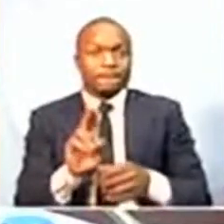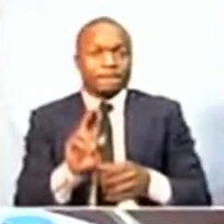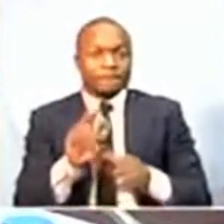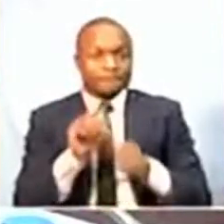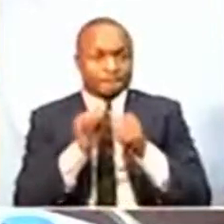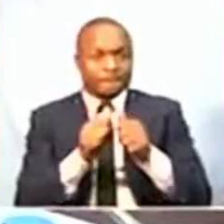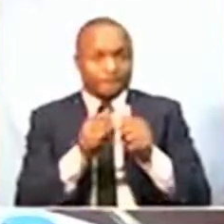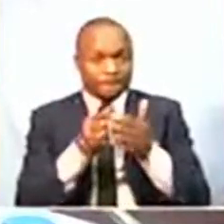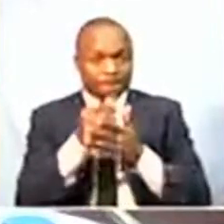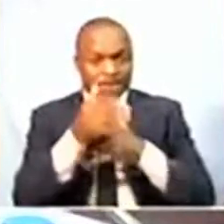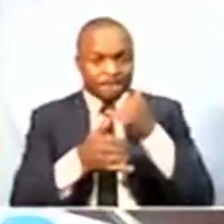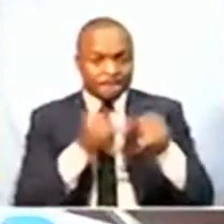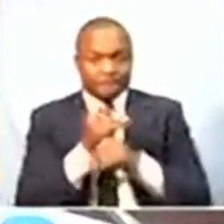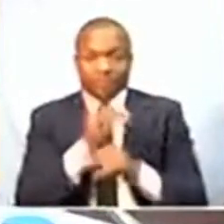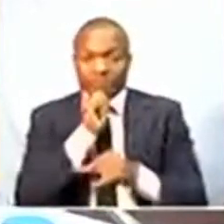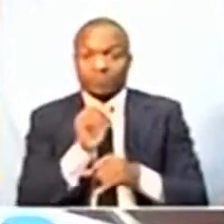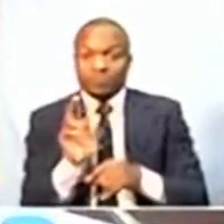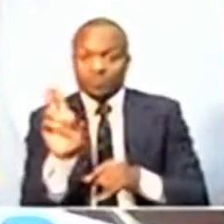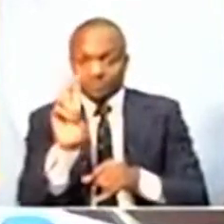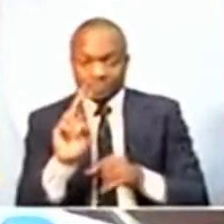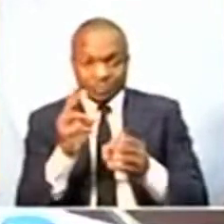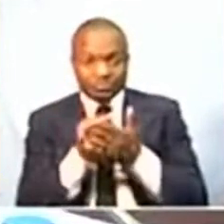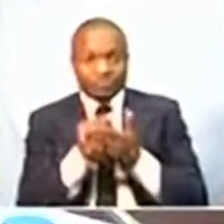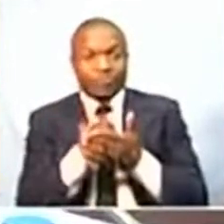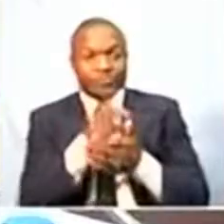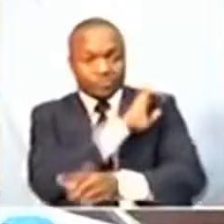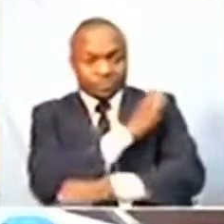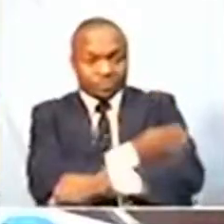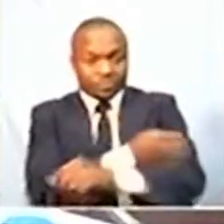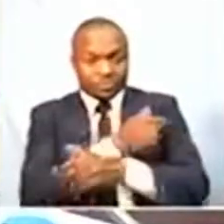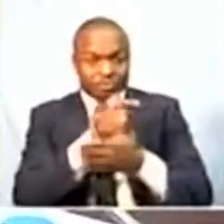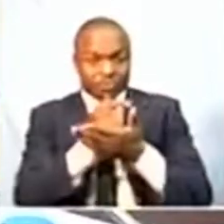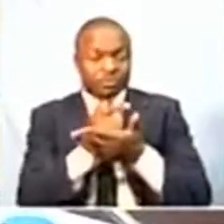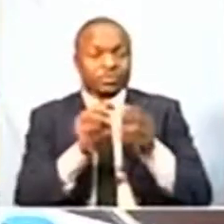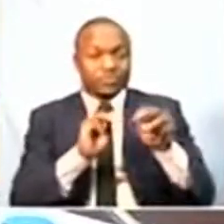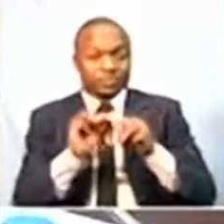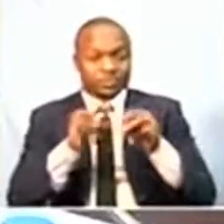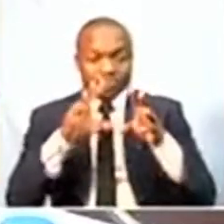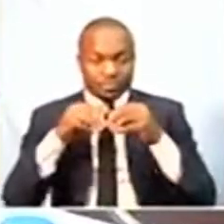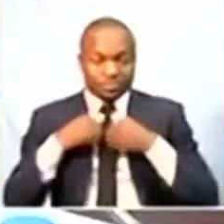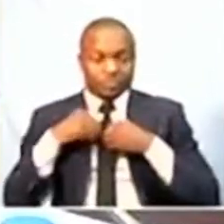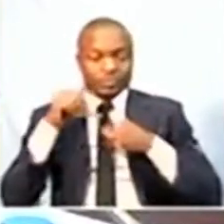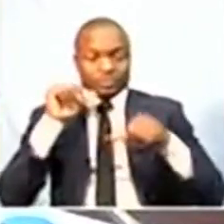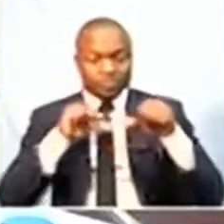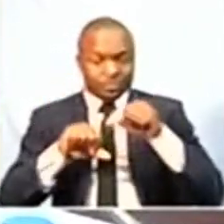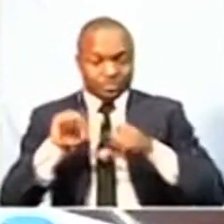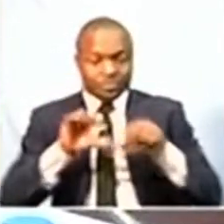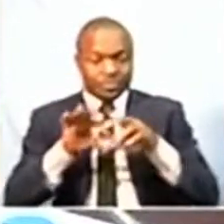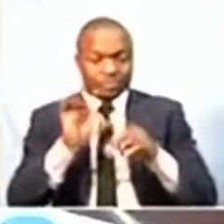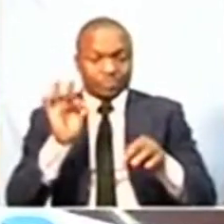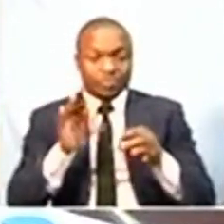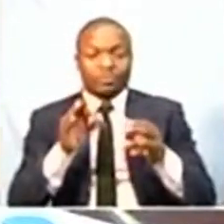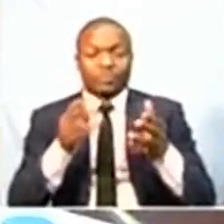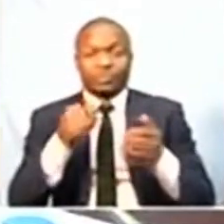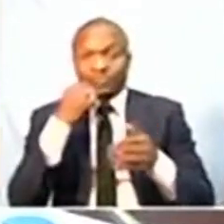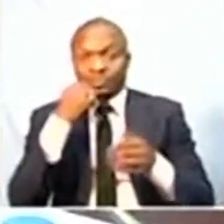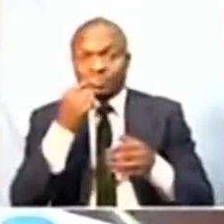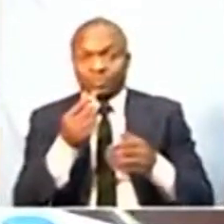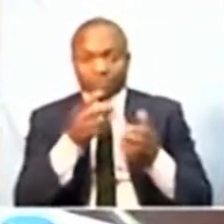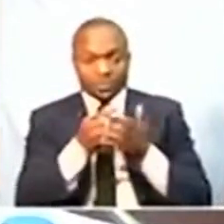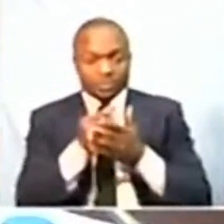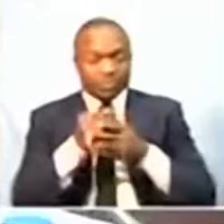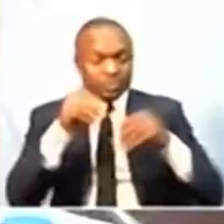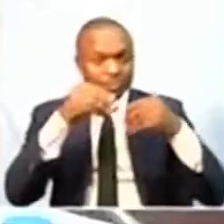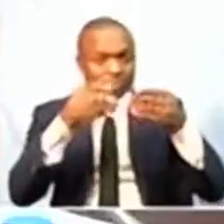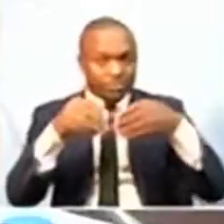funds empowerment grants. Cause of the query, Chair. Management wishes to acknowledge the auditor's finding and state that the funds were spent